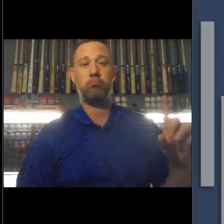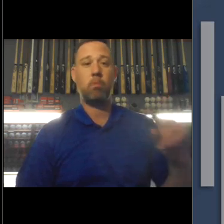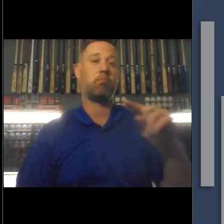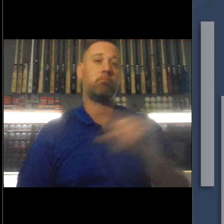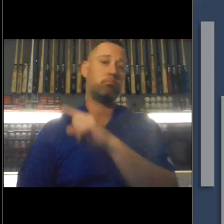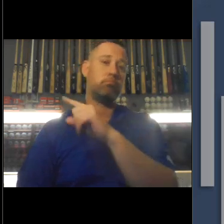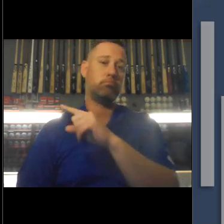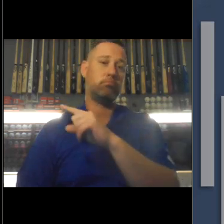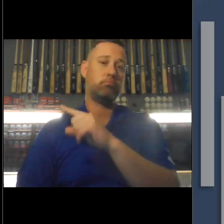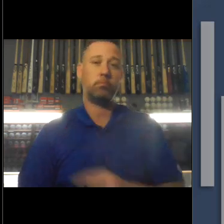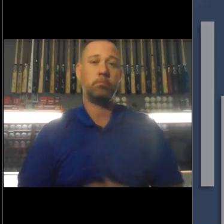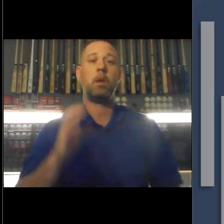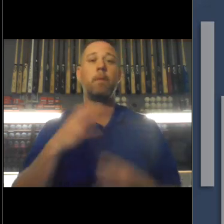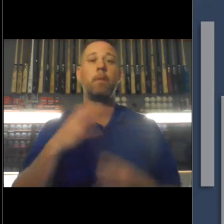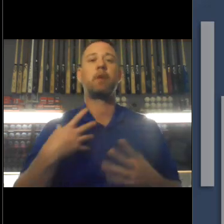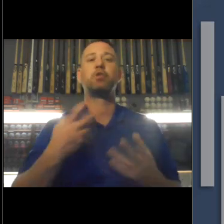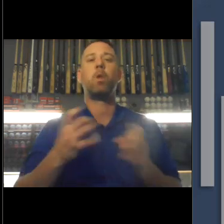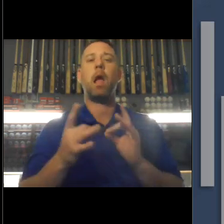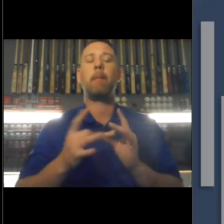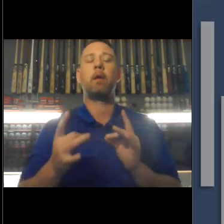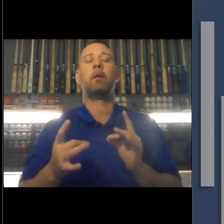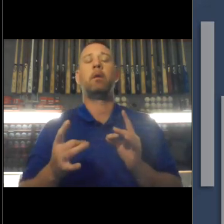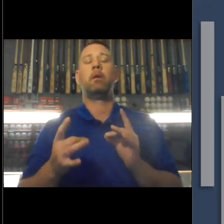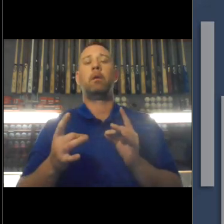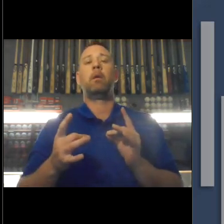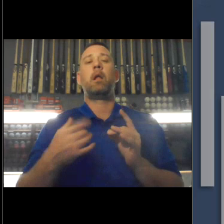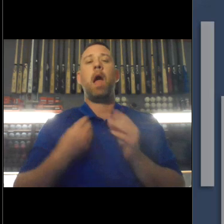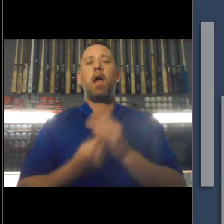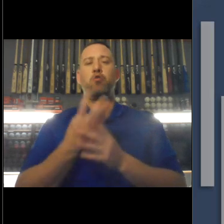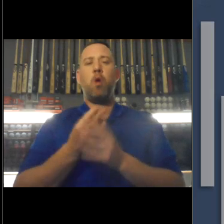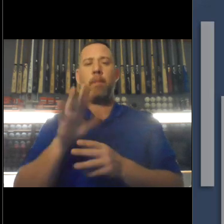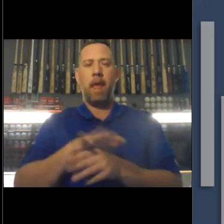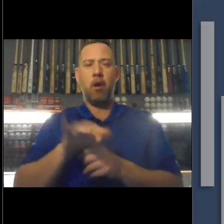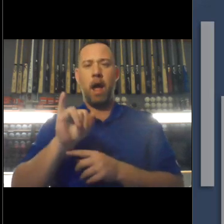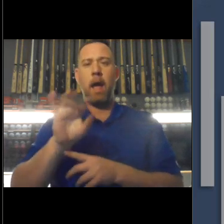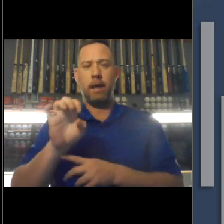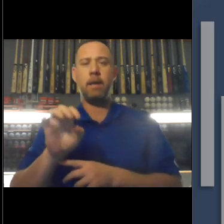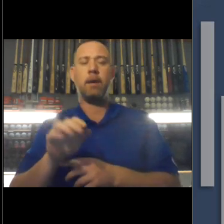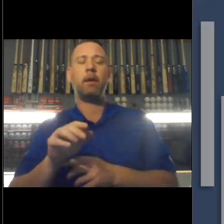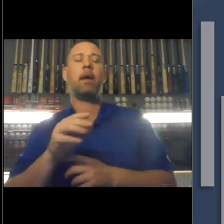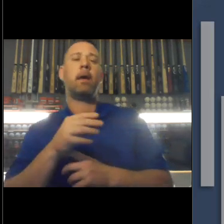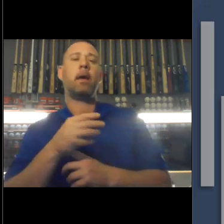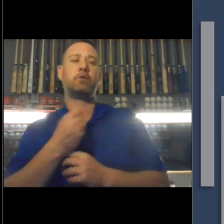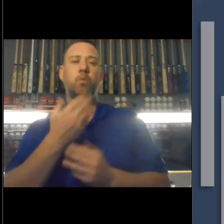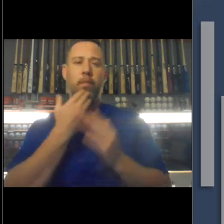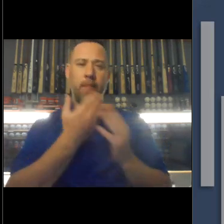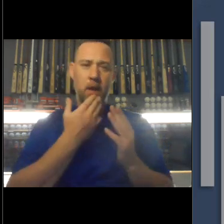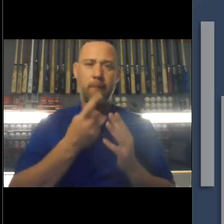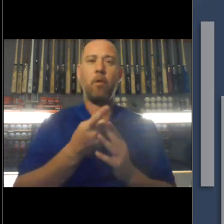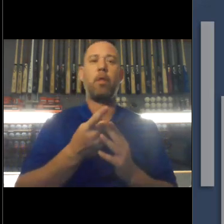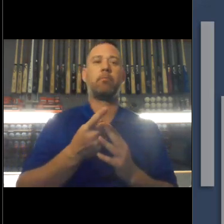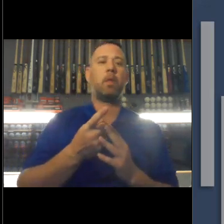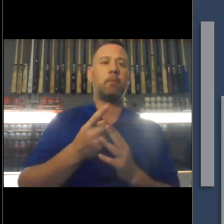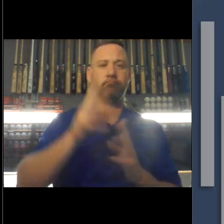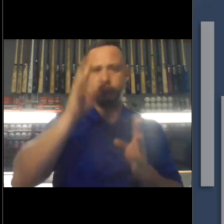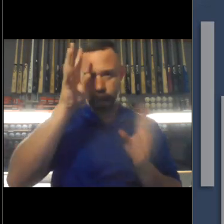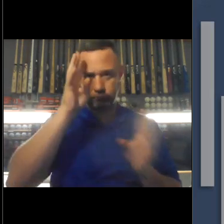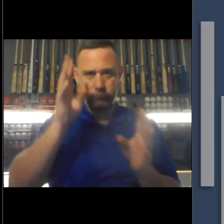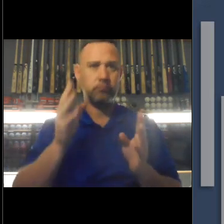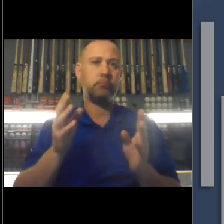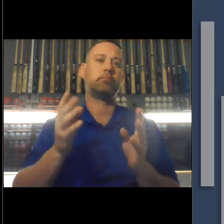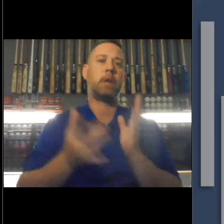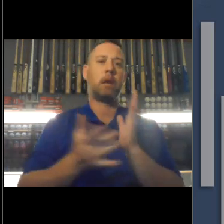end, Commissioner Grisby. Just want to make a comment. And I grew up in the area, Inland Empire, as you know, and I just want to thank you for the innovation that you're working on and making